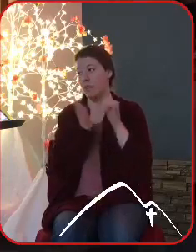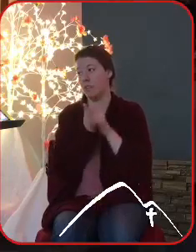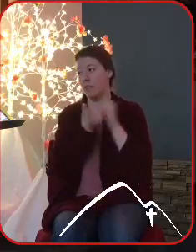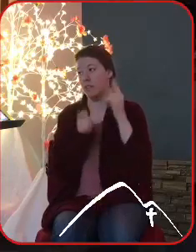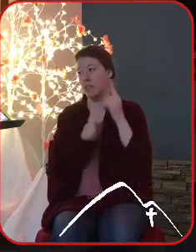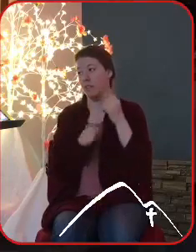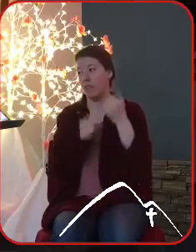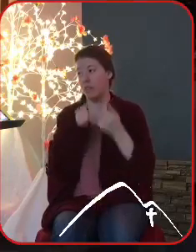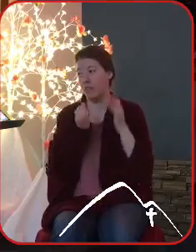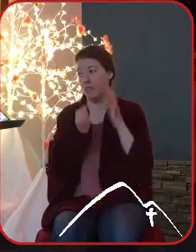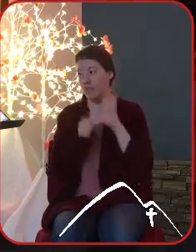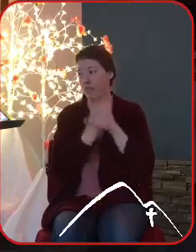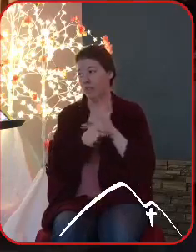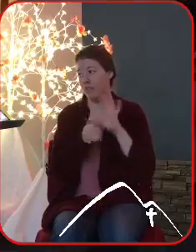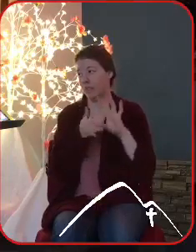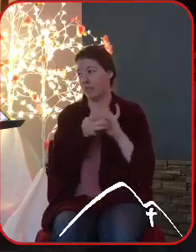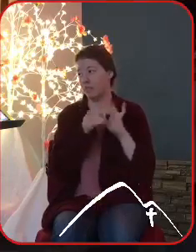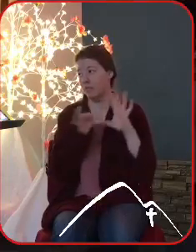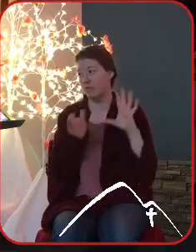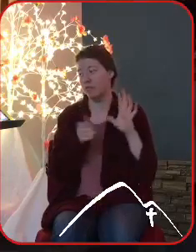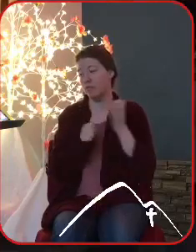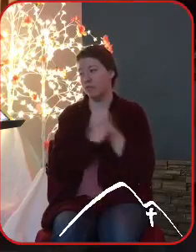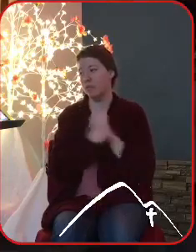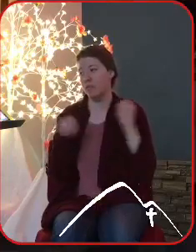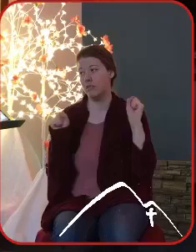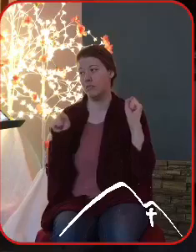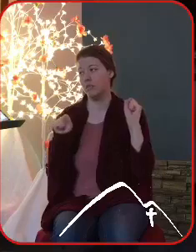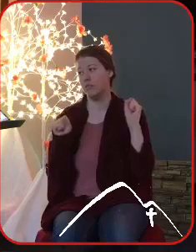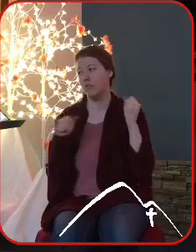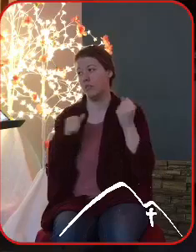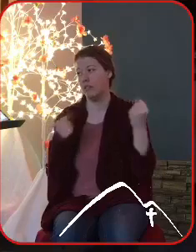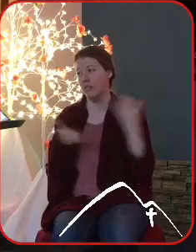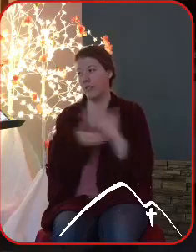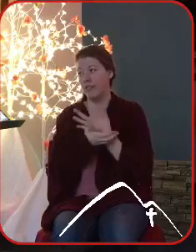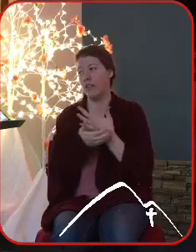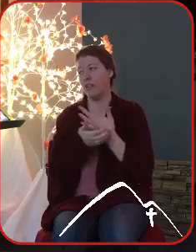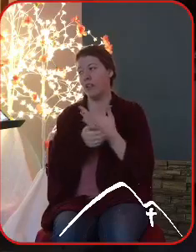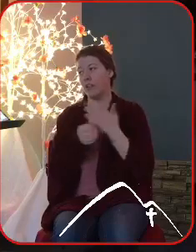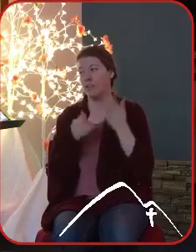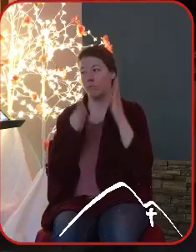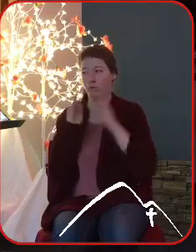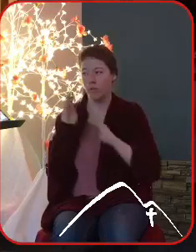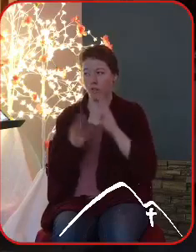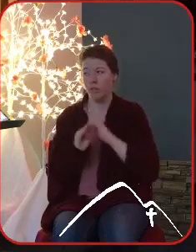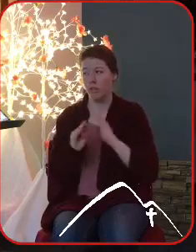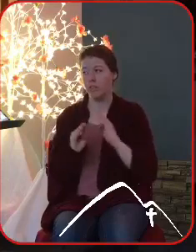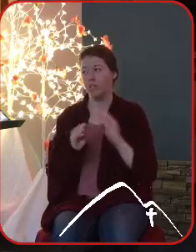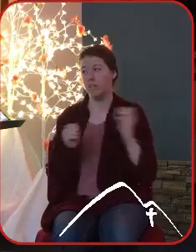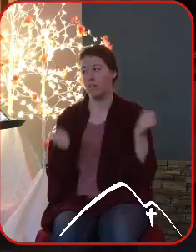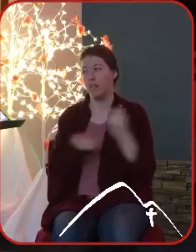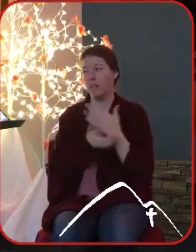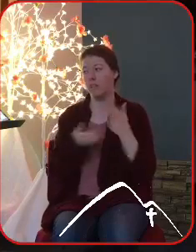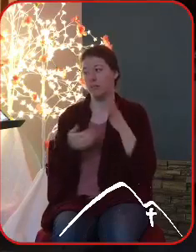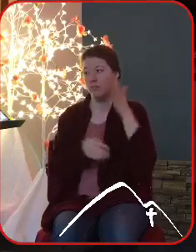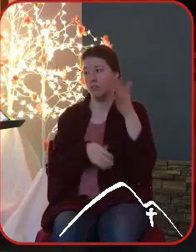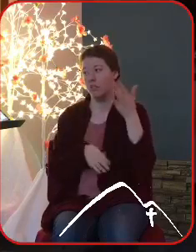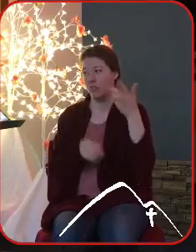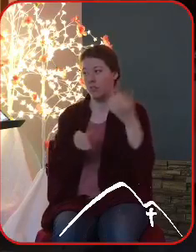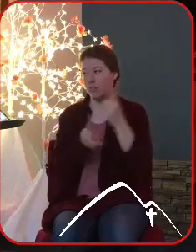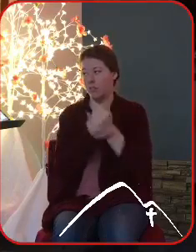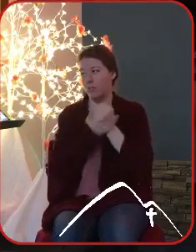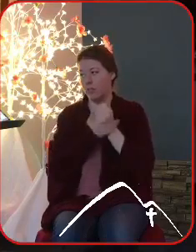Lord God, of fear, of worry, of what's to come, God.